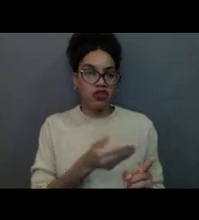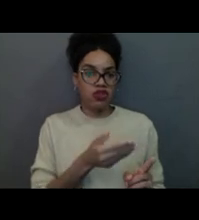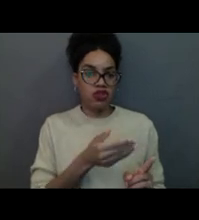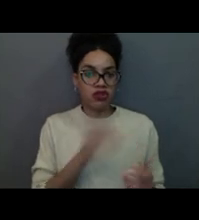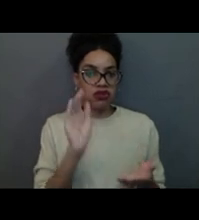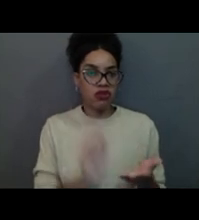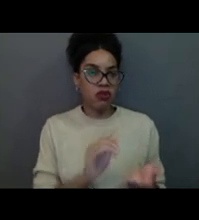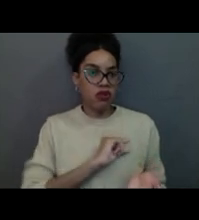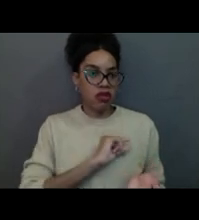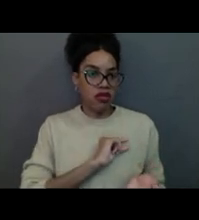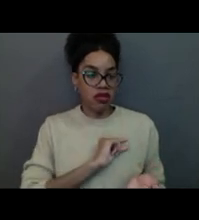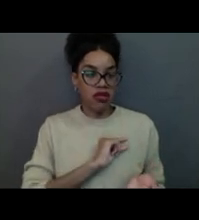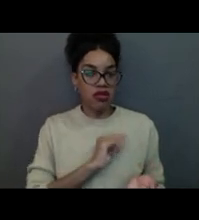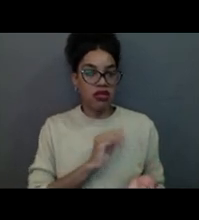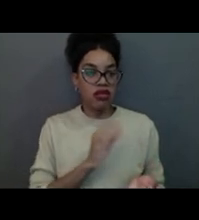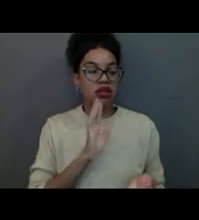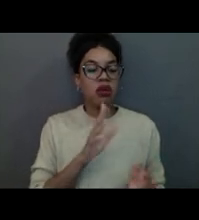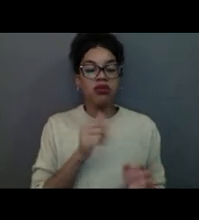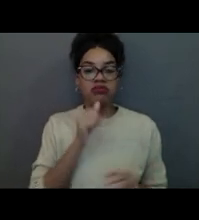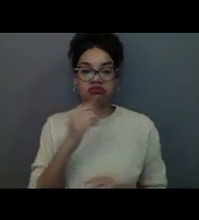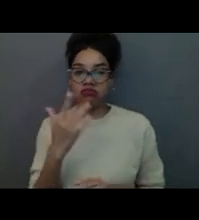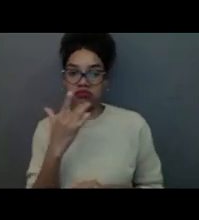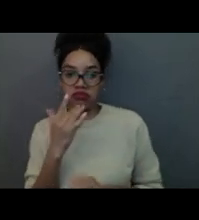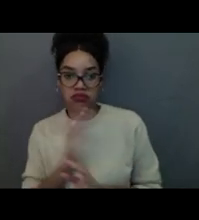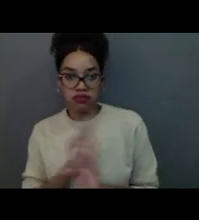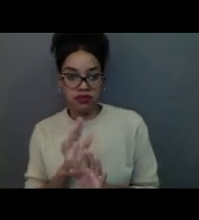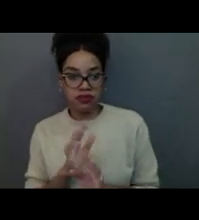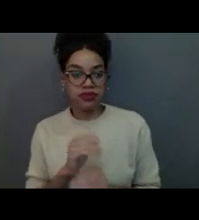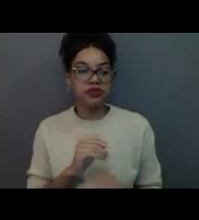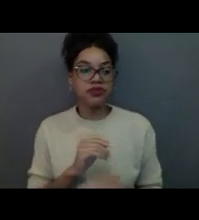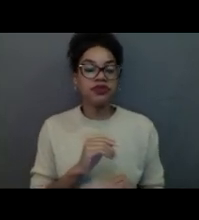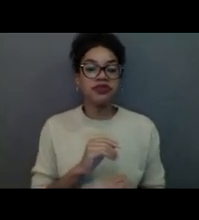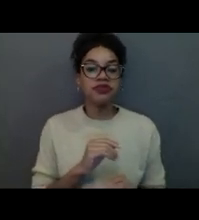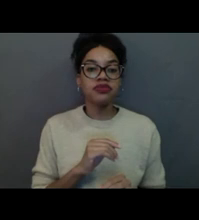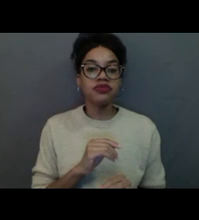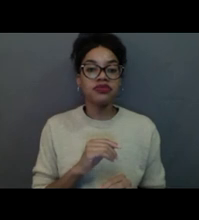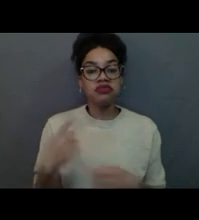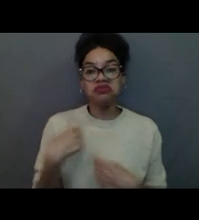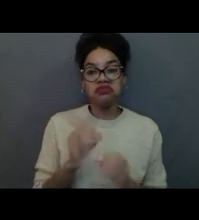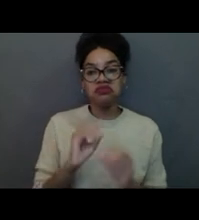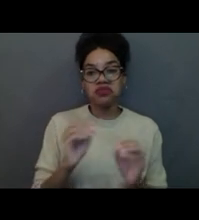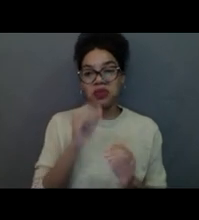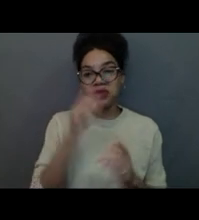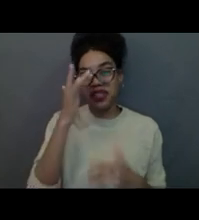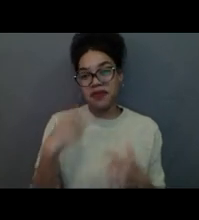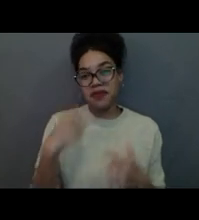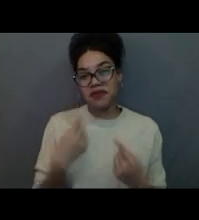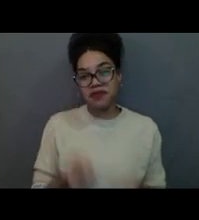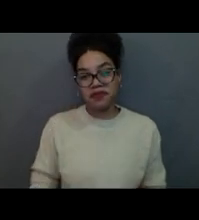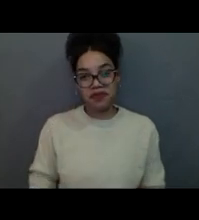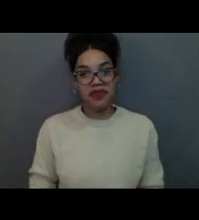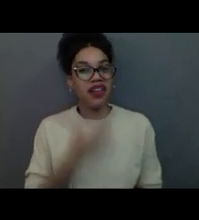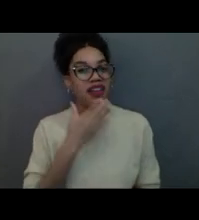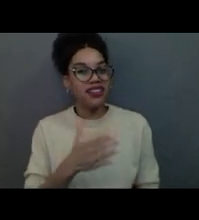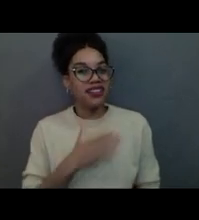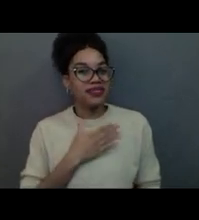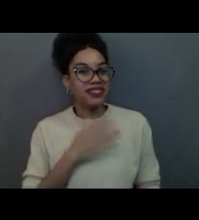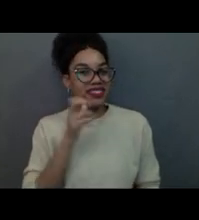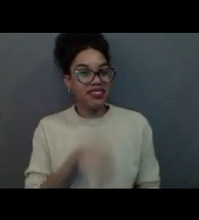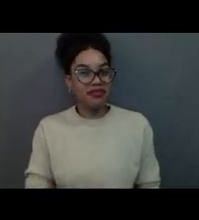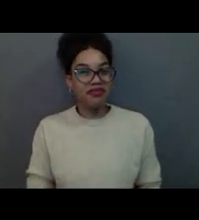I take a lot of caution. So, so far, no, I have not gotten sick yet. Good. Well, we're glad to hear